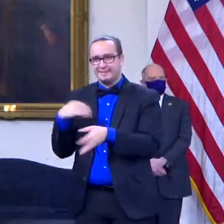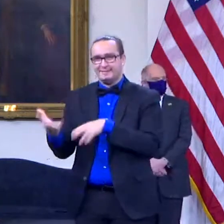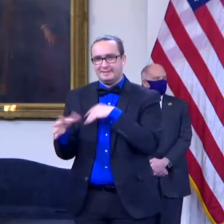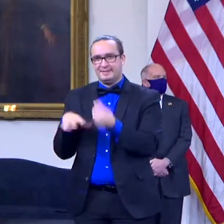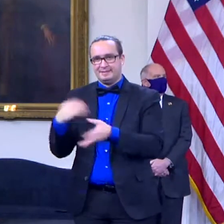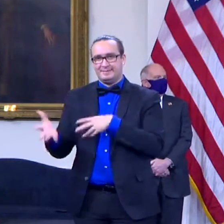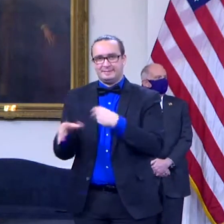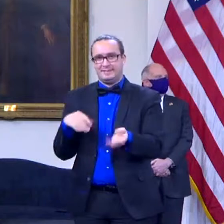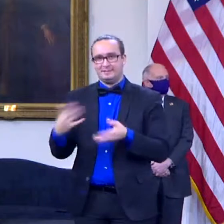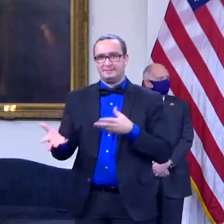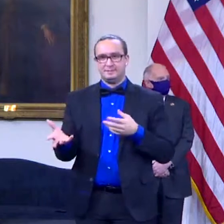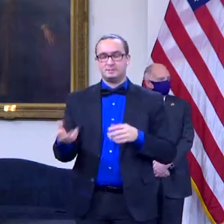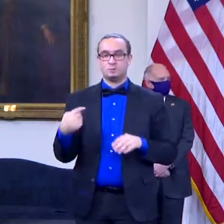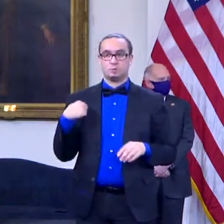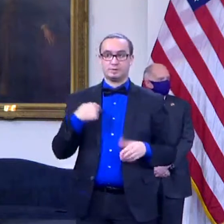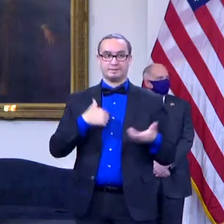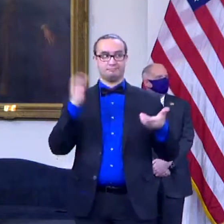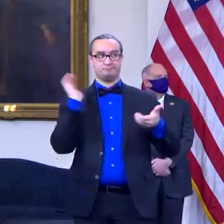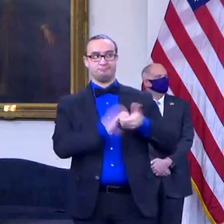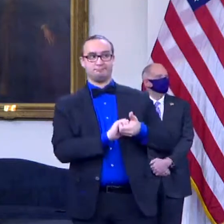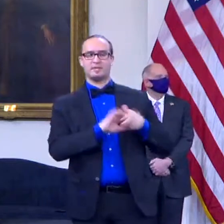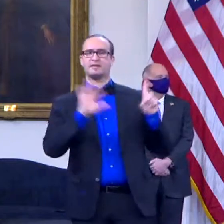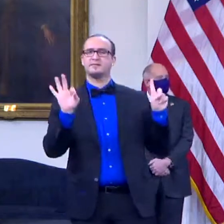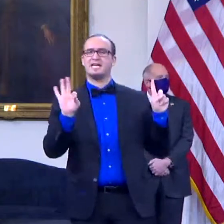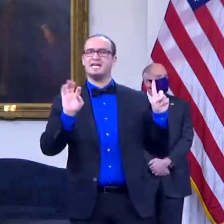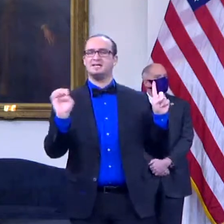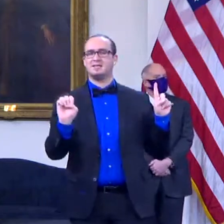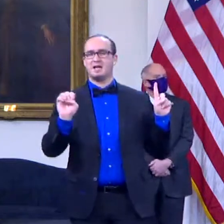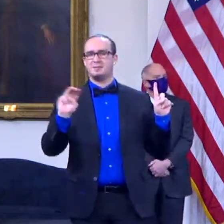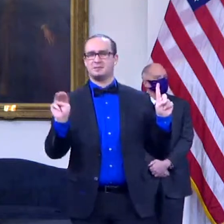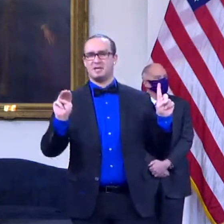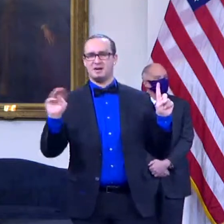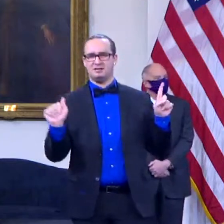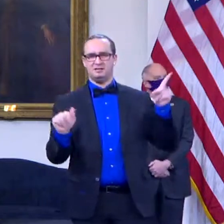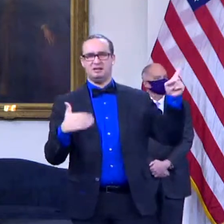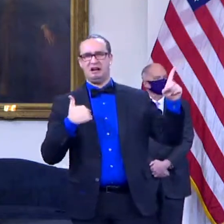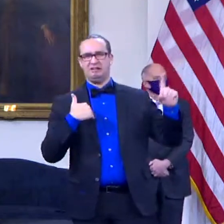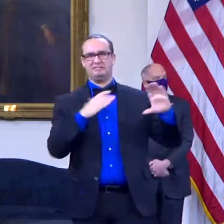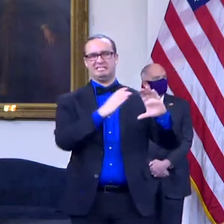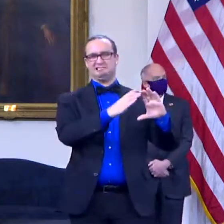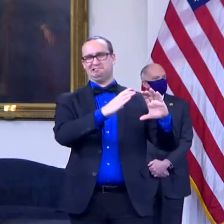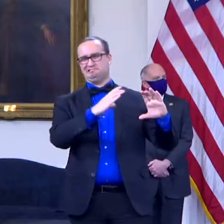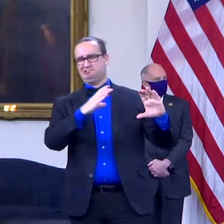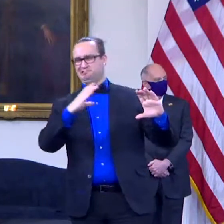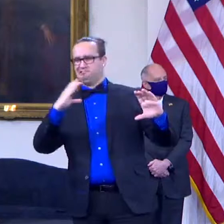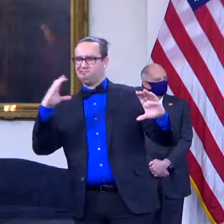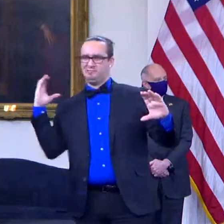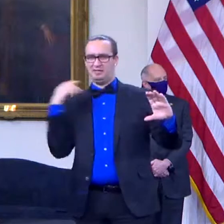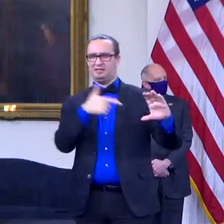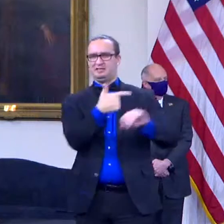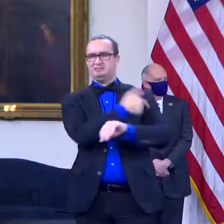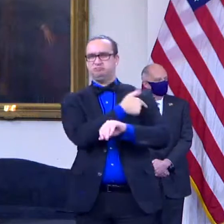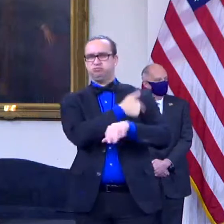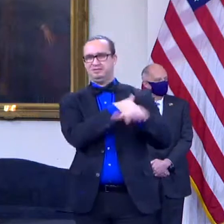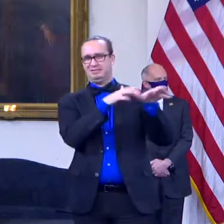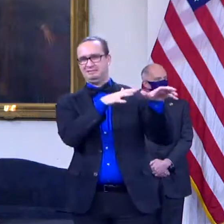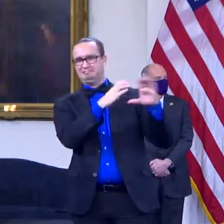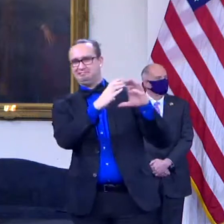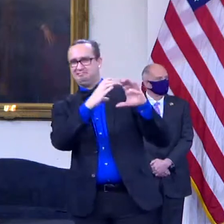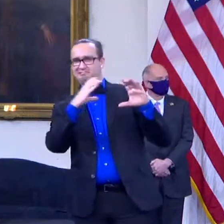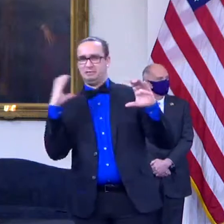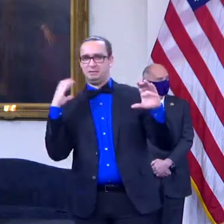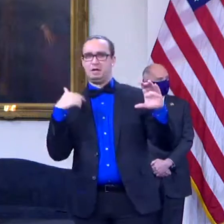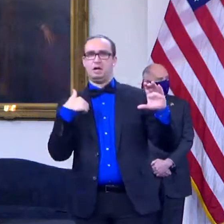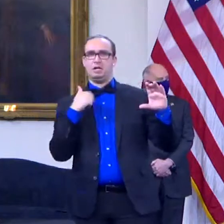larger mobile vacs, which will go and park somewhere for a couple of days. And we're looking at using those on the shore and in the Western Maryland